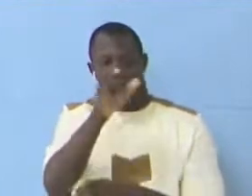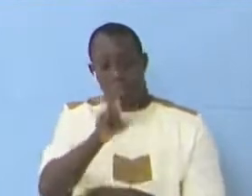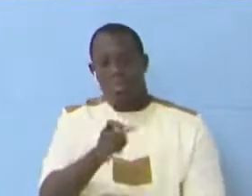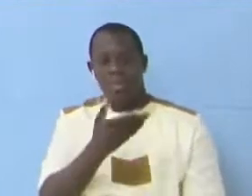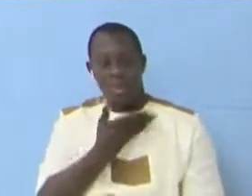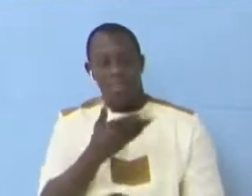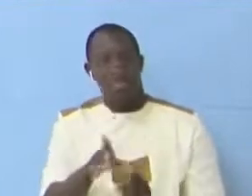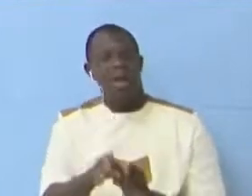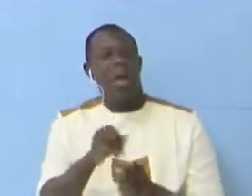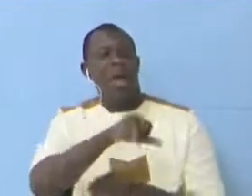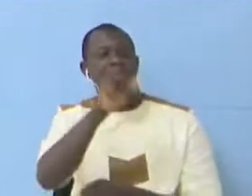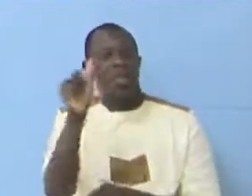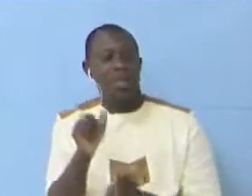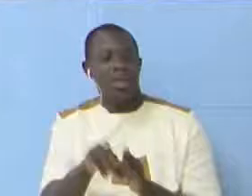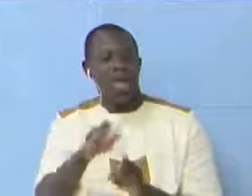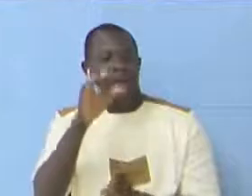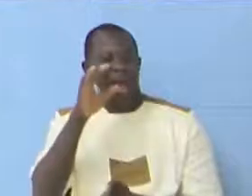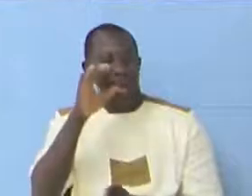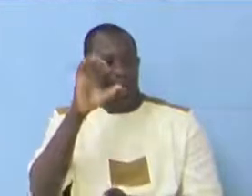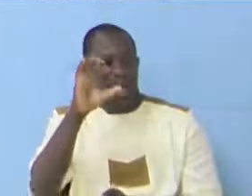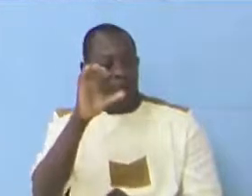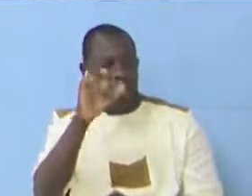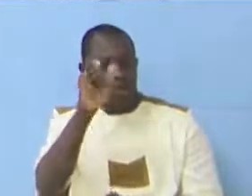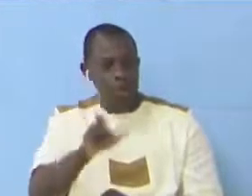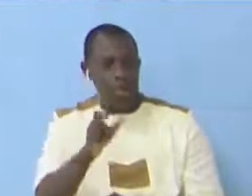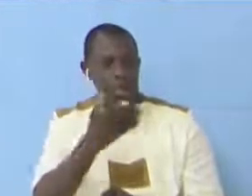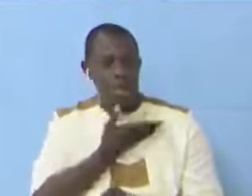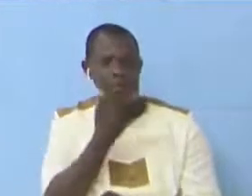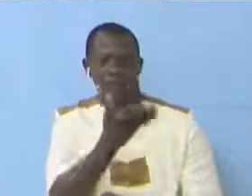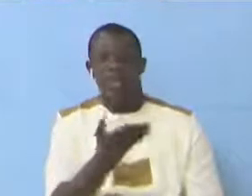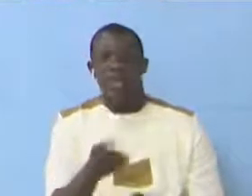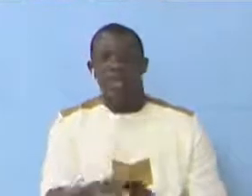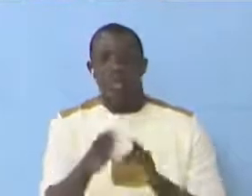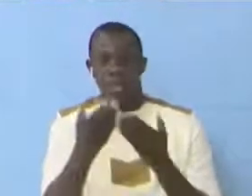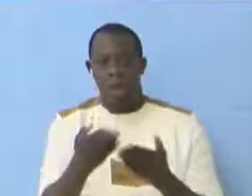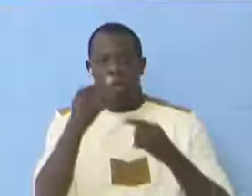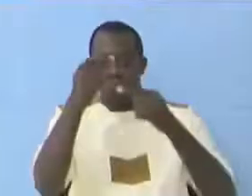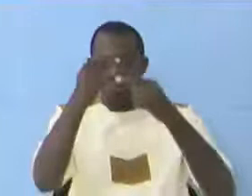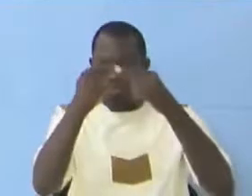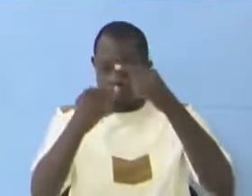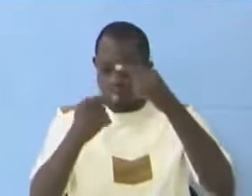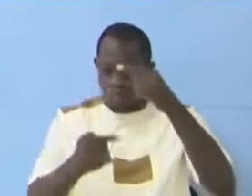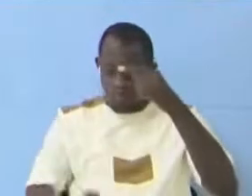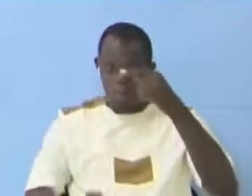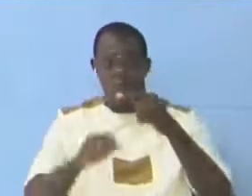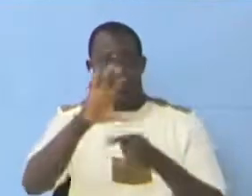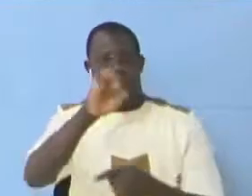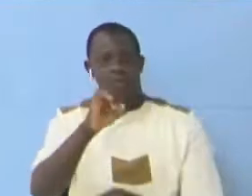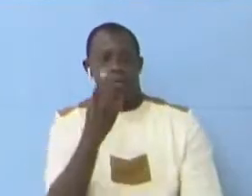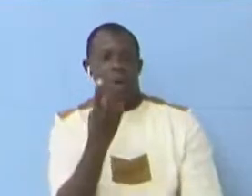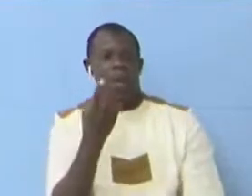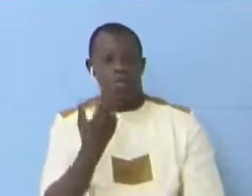200, I mean to say. A request granted. Certainly the value is higher than 2,000.